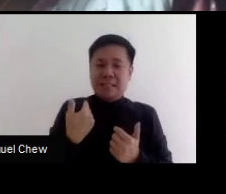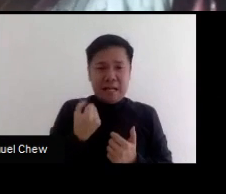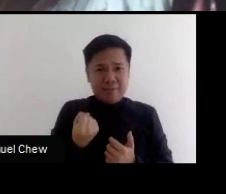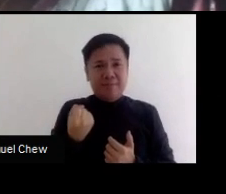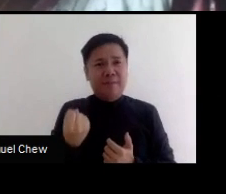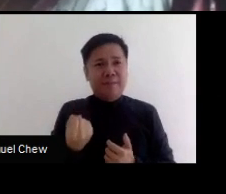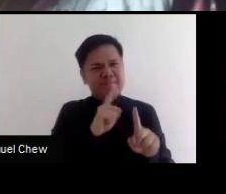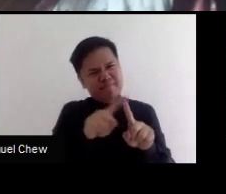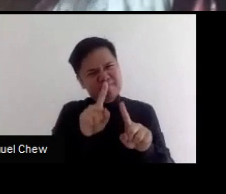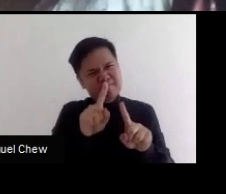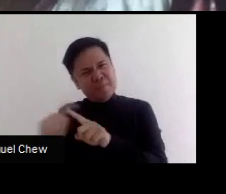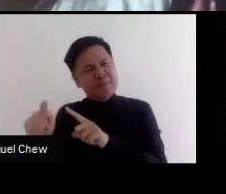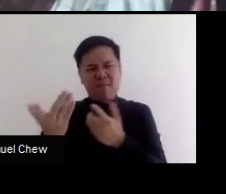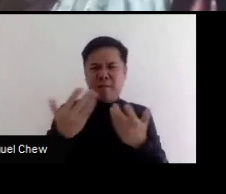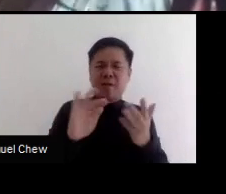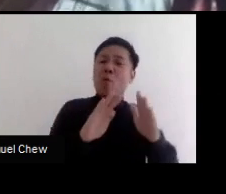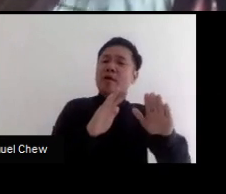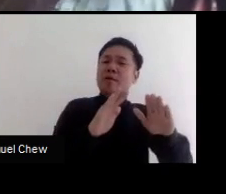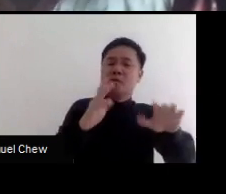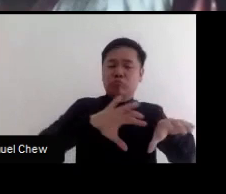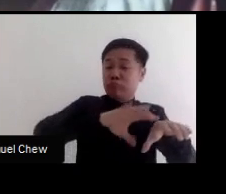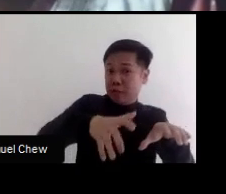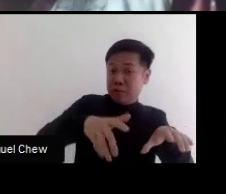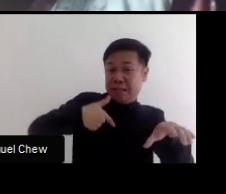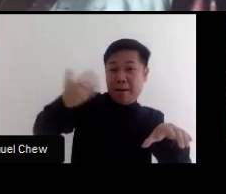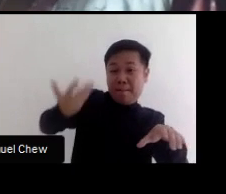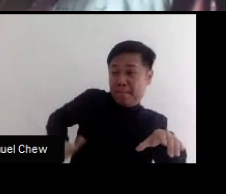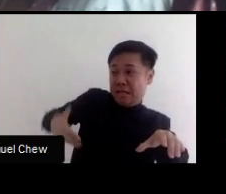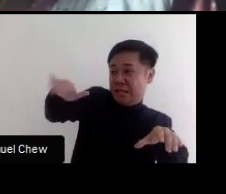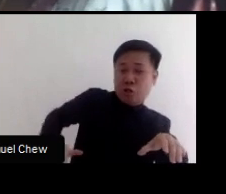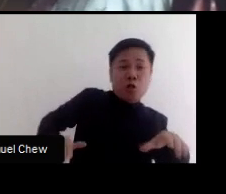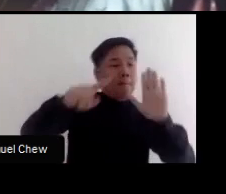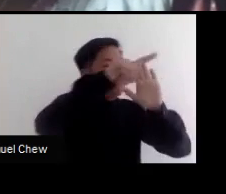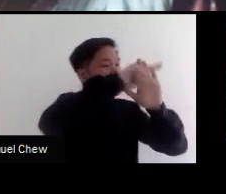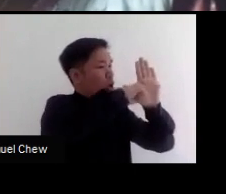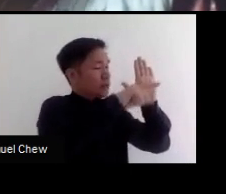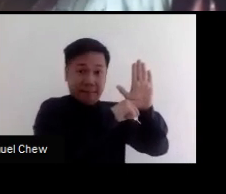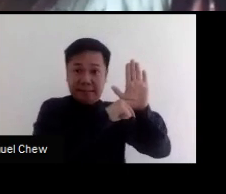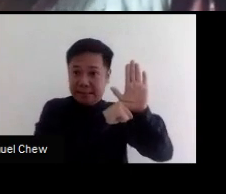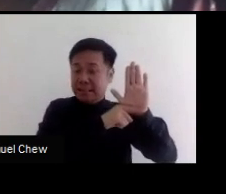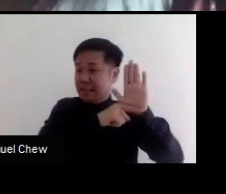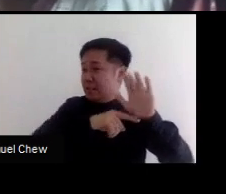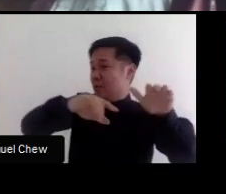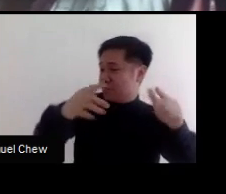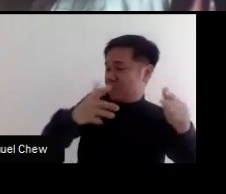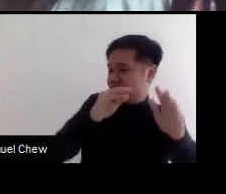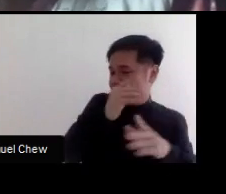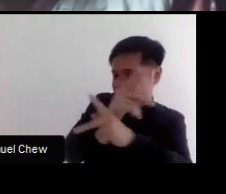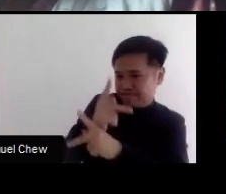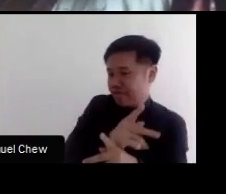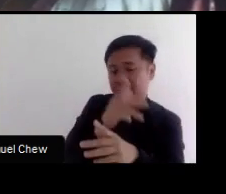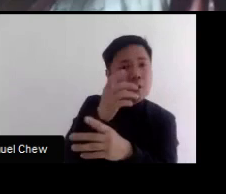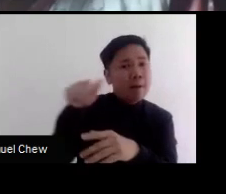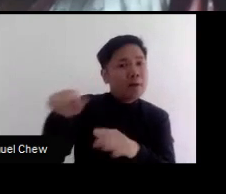as National Women's Development Policy 2011, Children Marriage Restraint Act 2017,